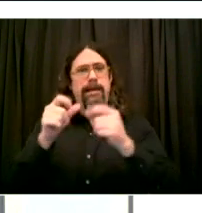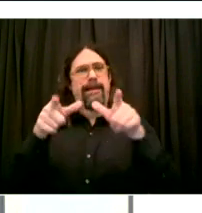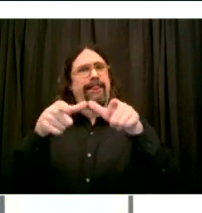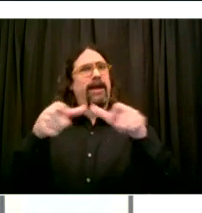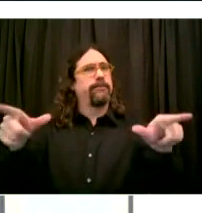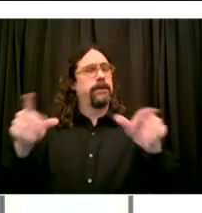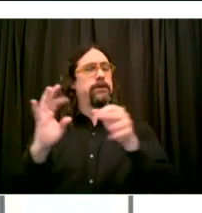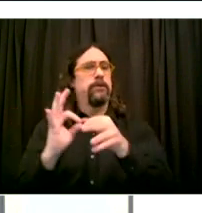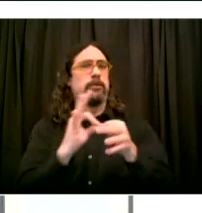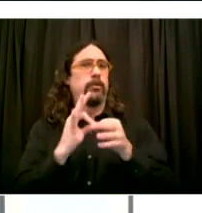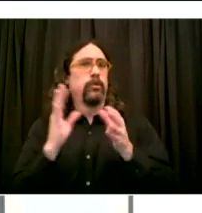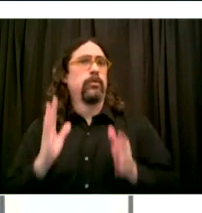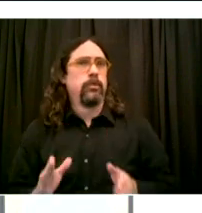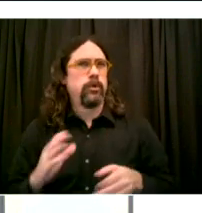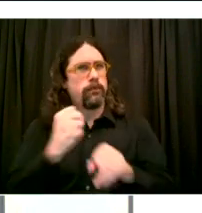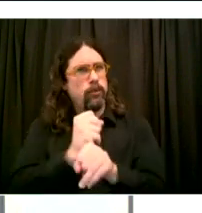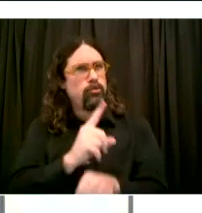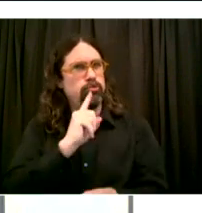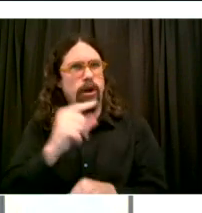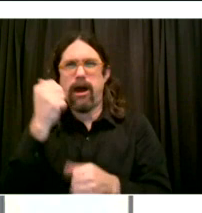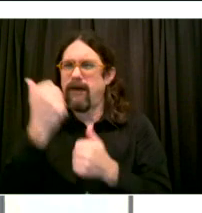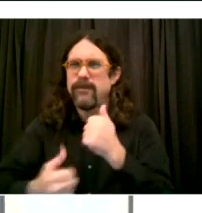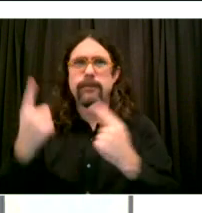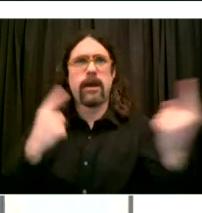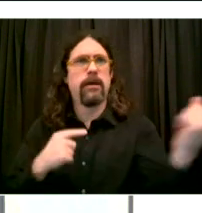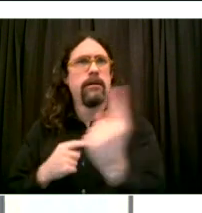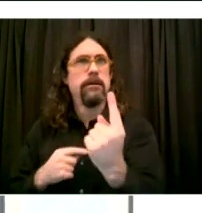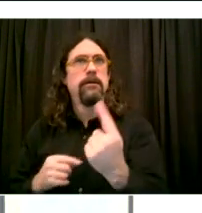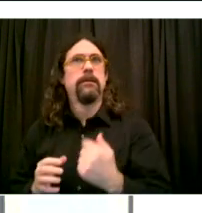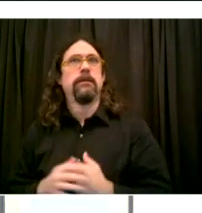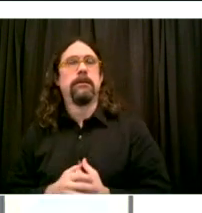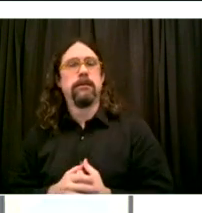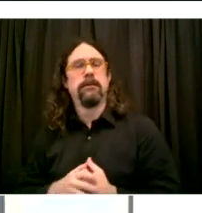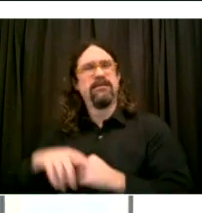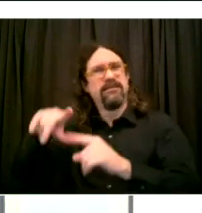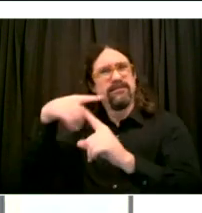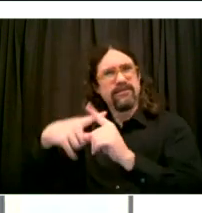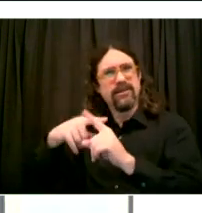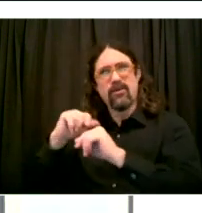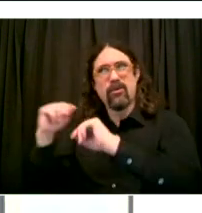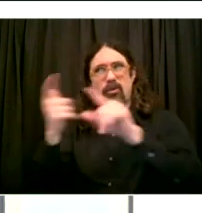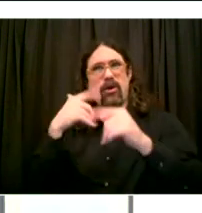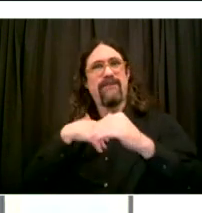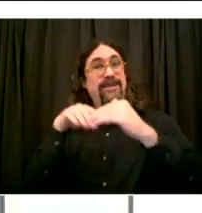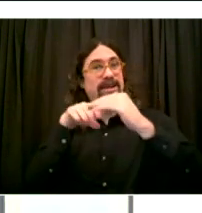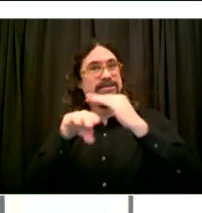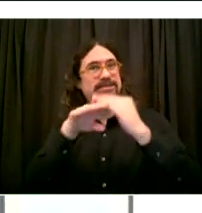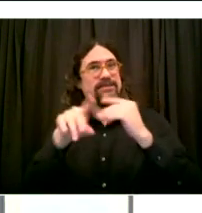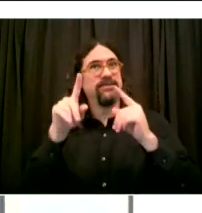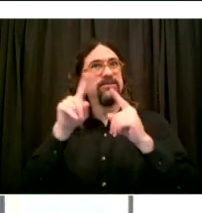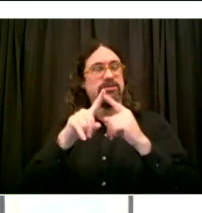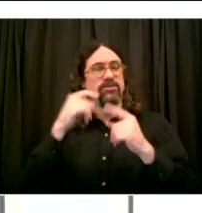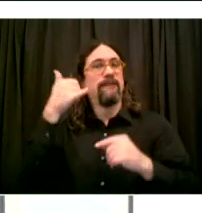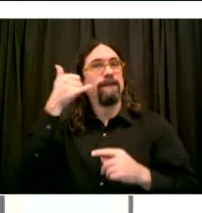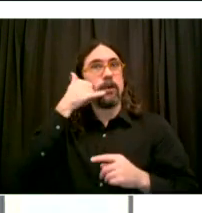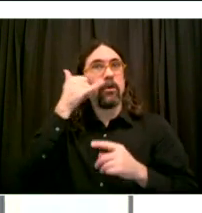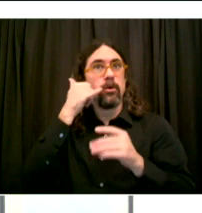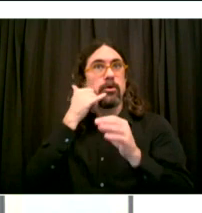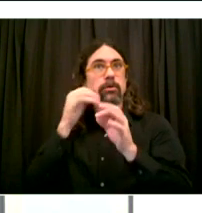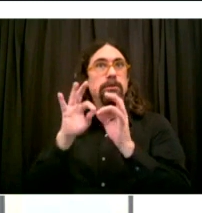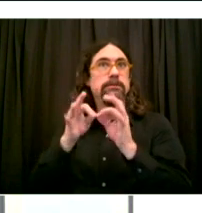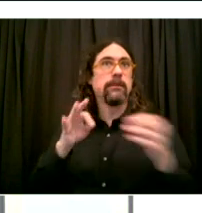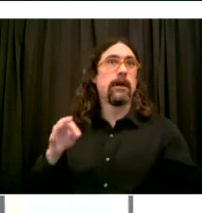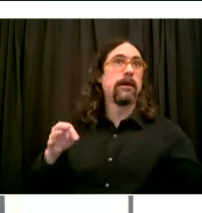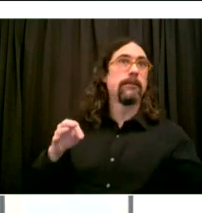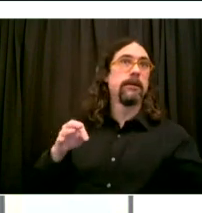language line, which is accessible both through our call center as well as on site at our vaccination sites. But to give